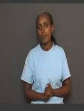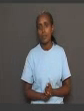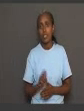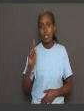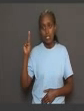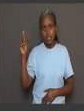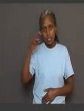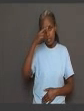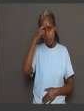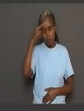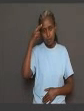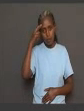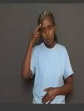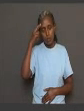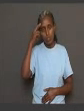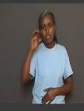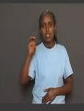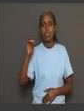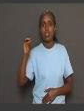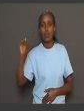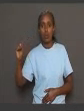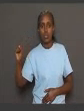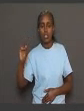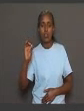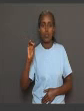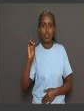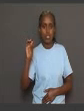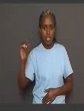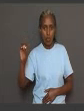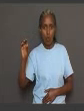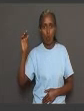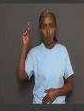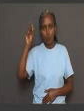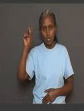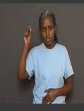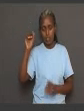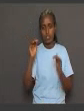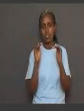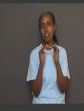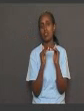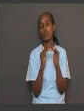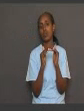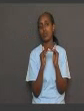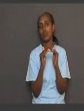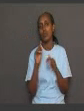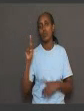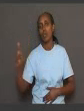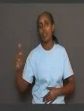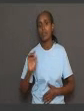This is because the cosine of 0 degrees is equal to